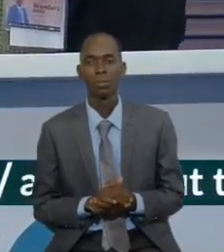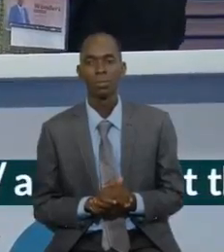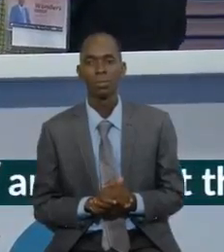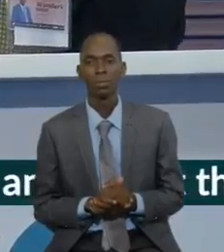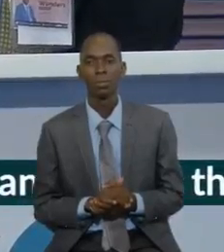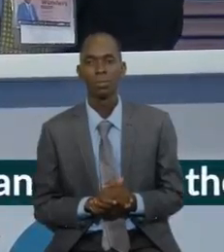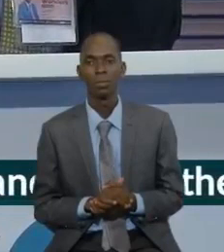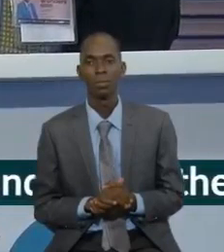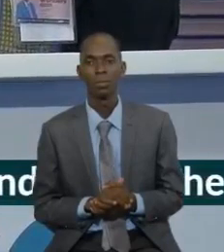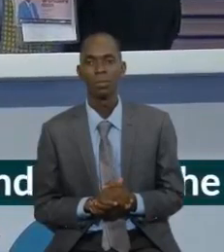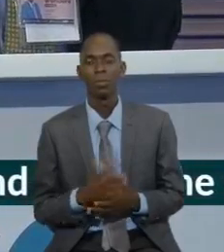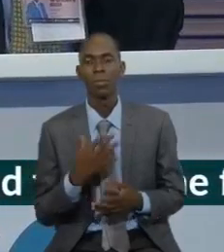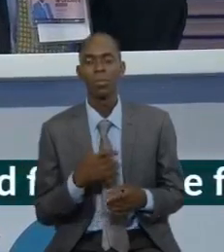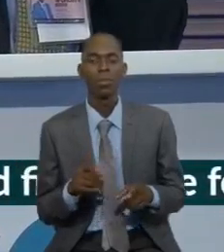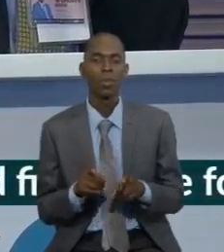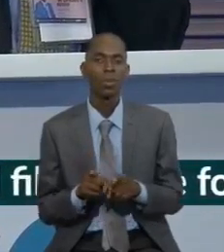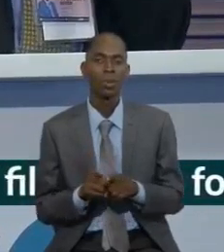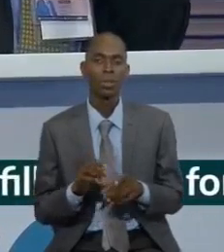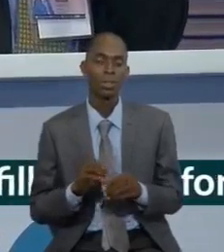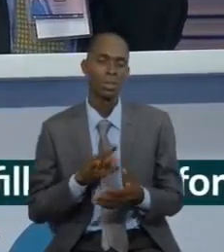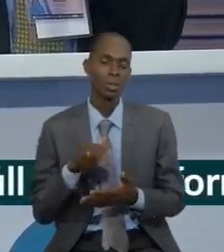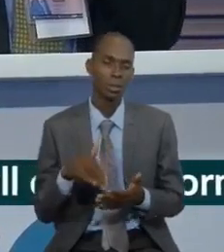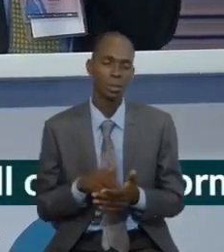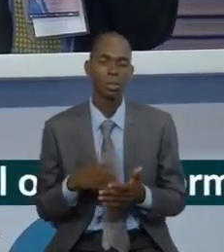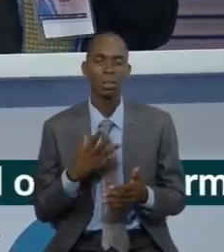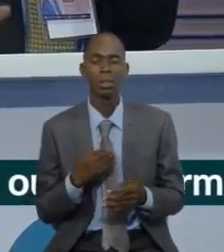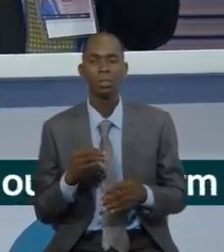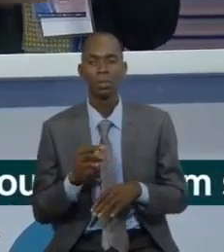And also in the center and on my left.